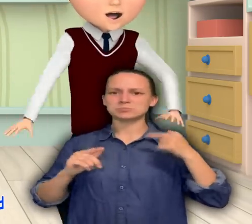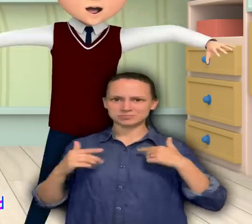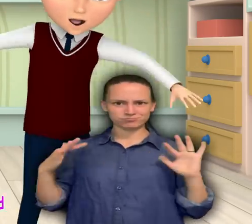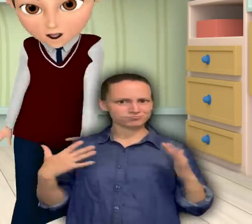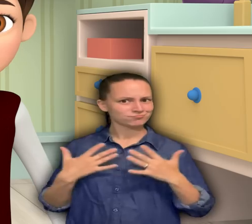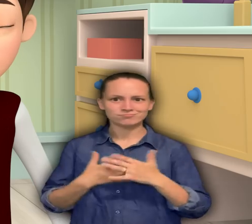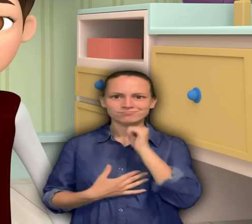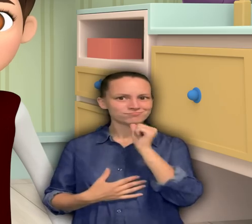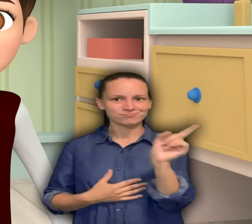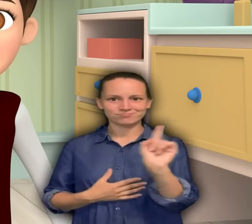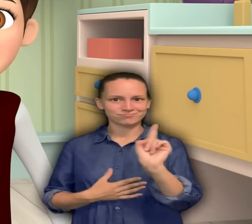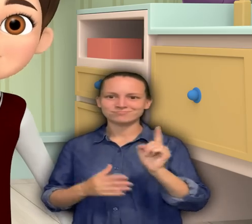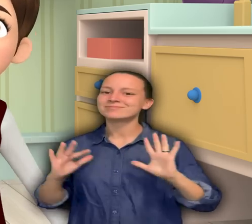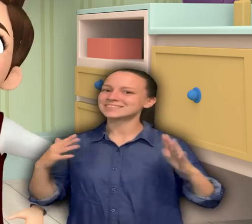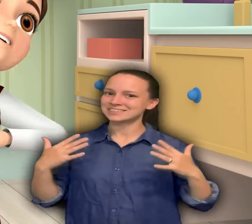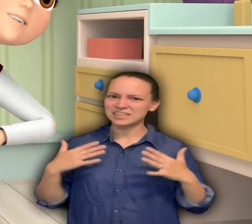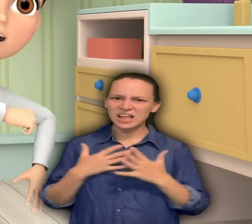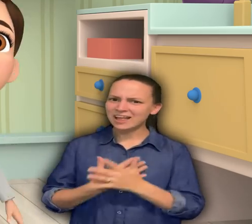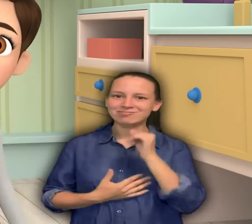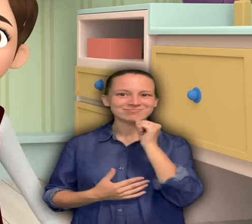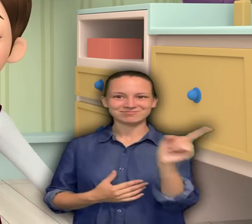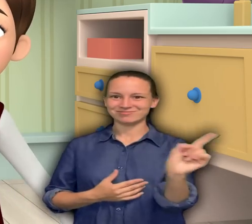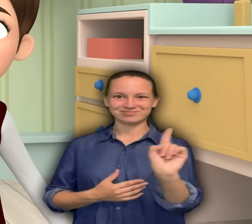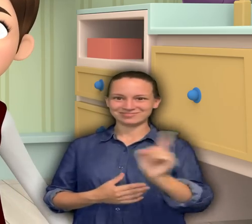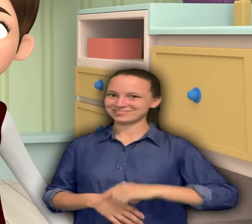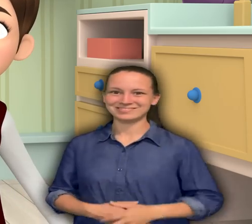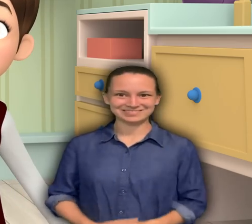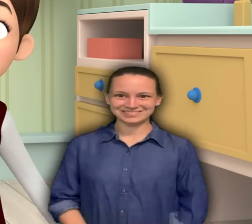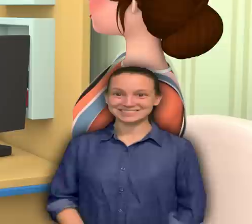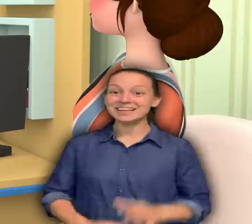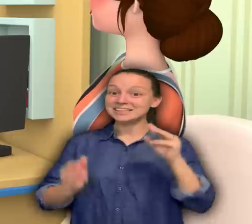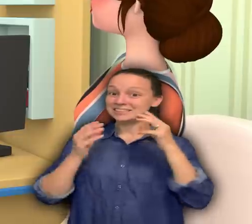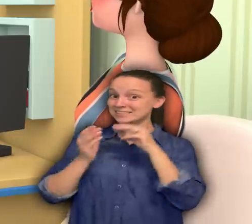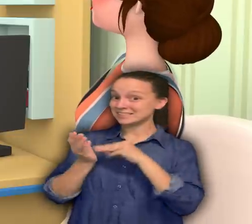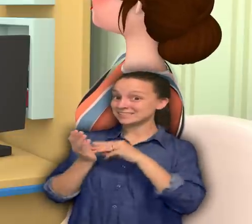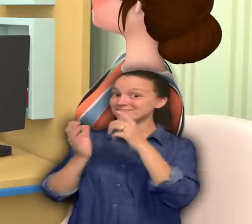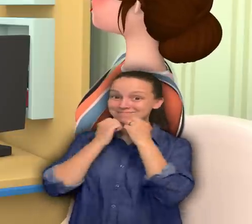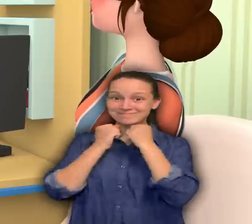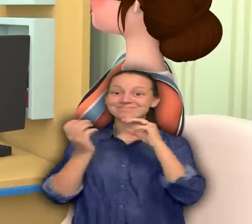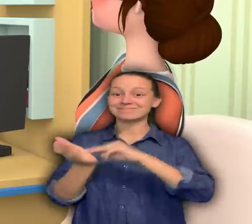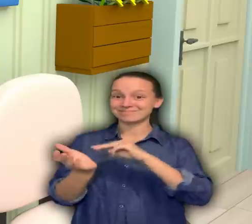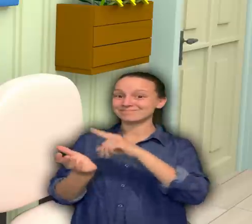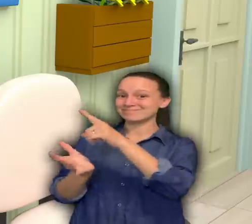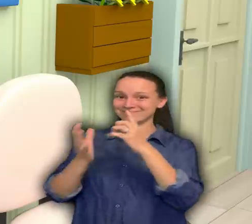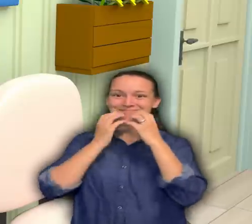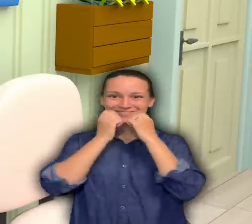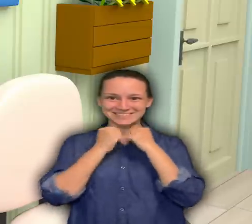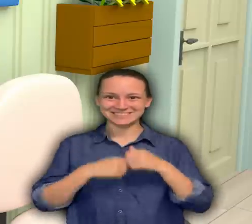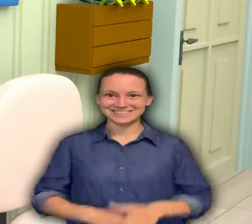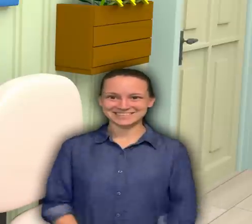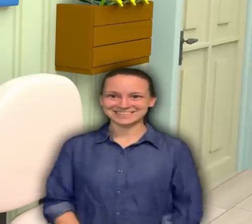my health checked I'm not scared yeah I'm not scared doctors really care